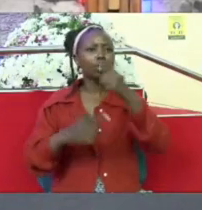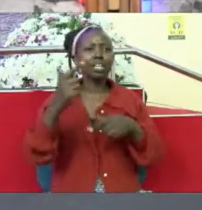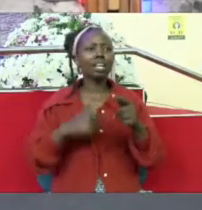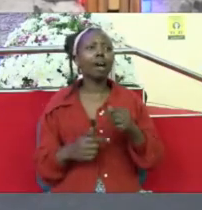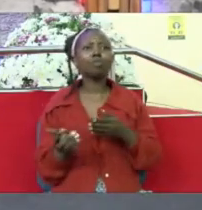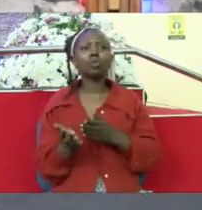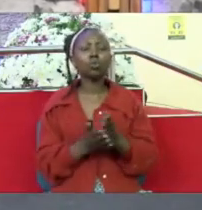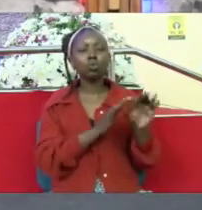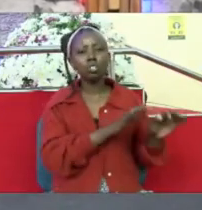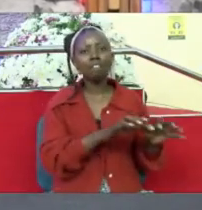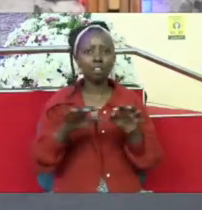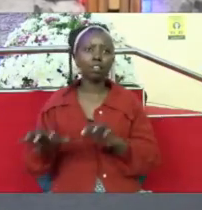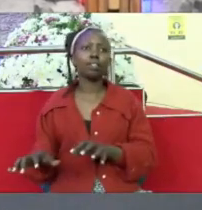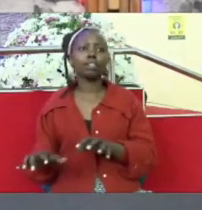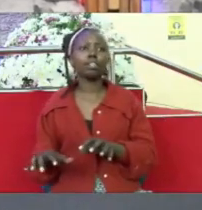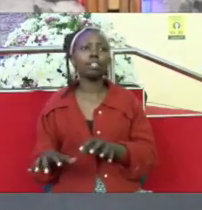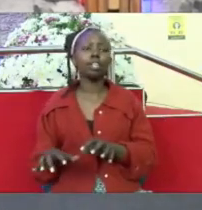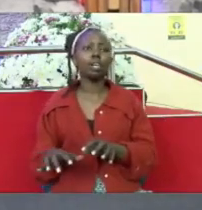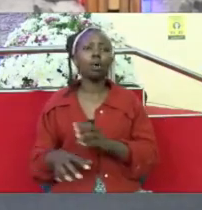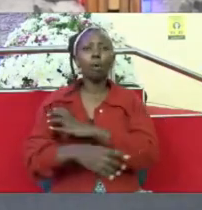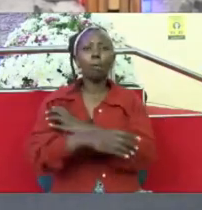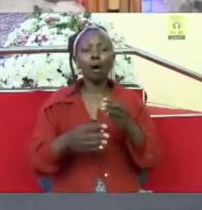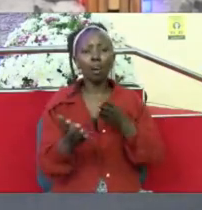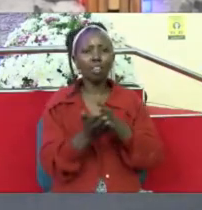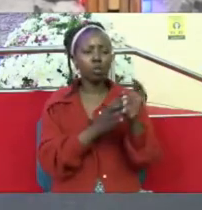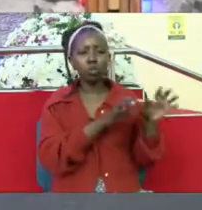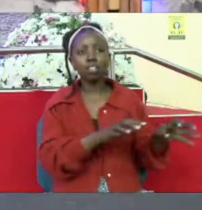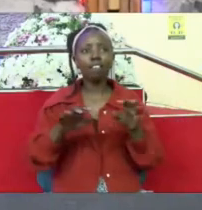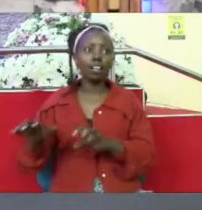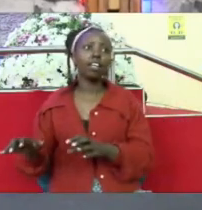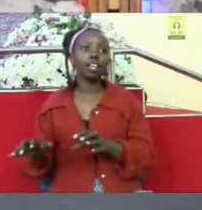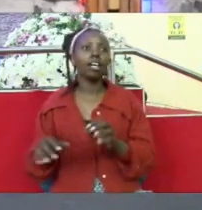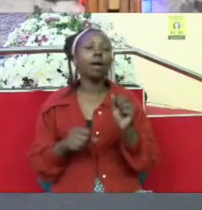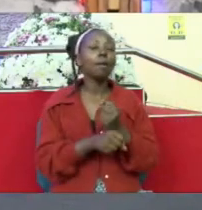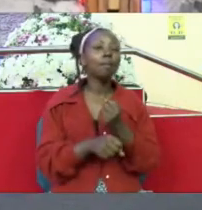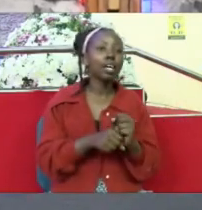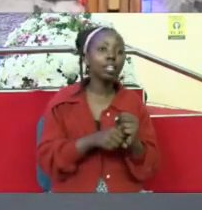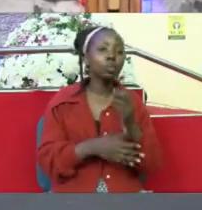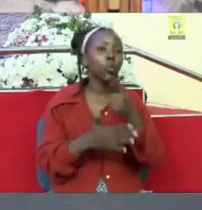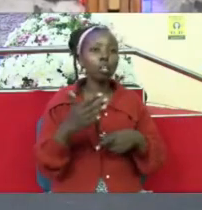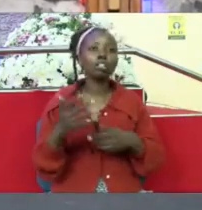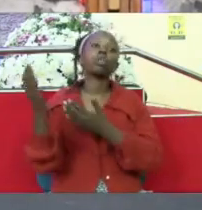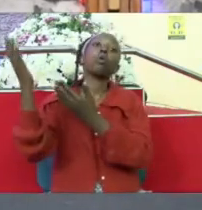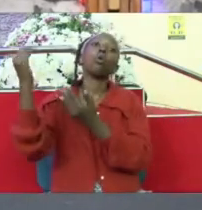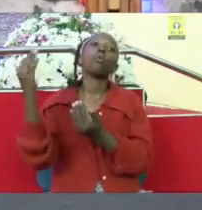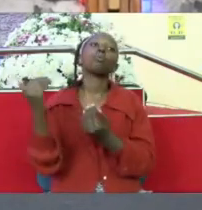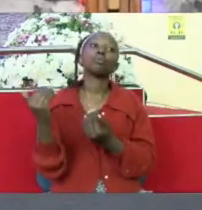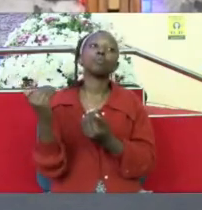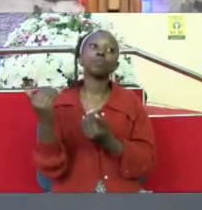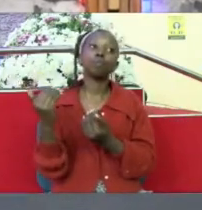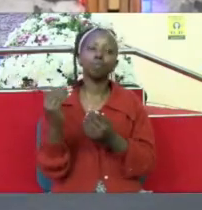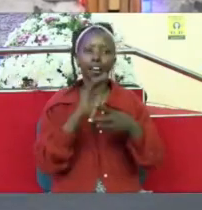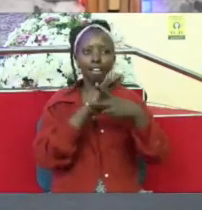itakuja chini ya msukumo fulani. That power under pressure produces hope. Inaleta tumaini. Verse number